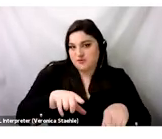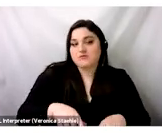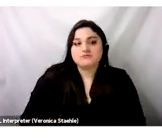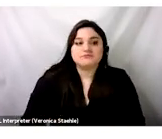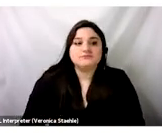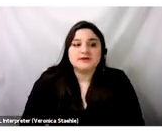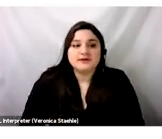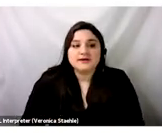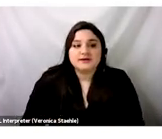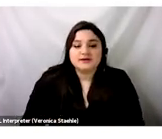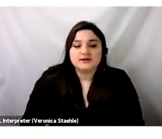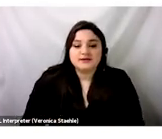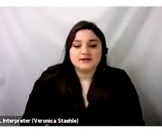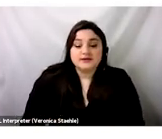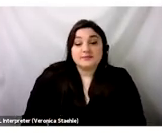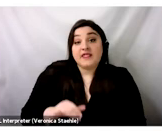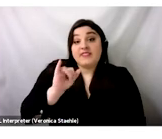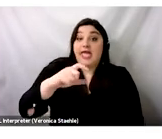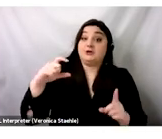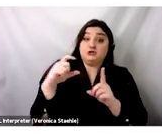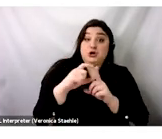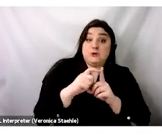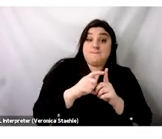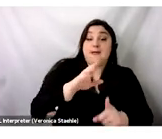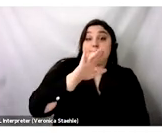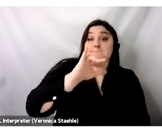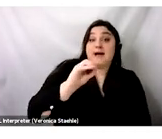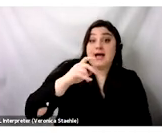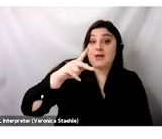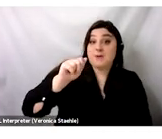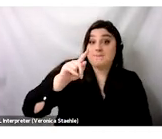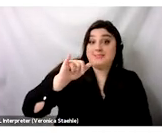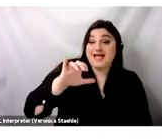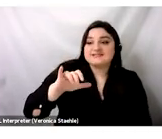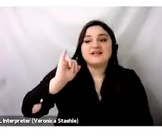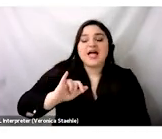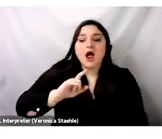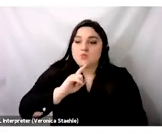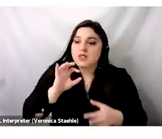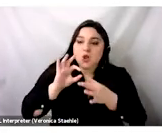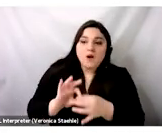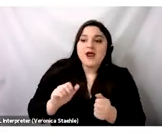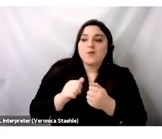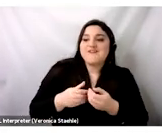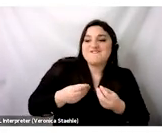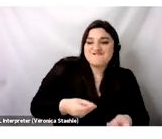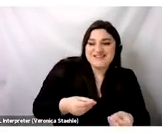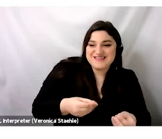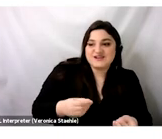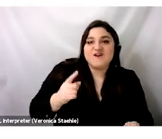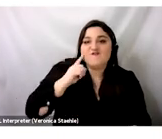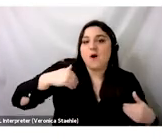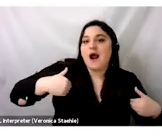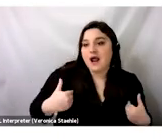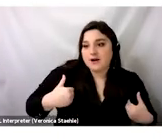the bioplastic, the term, it really just comes from the feedstock. It doesn't talk about the capacity.